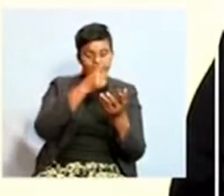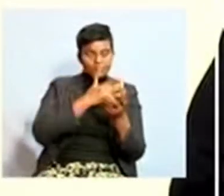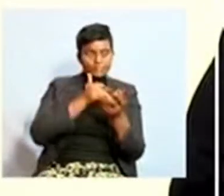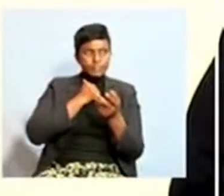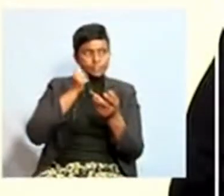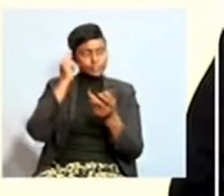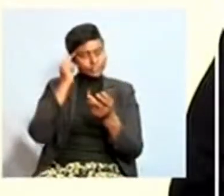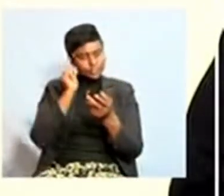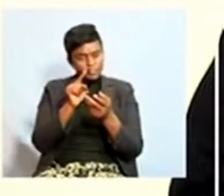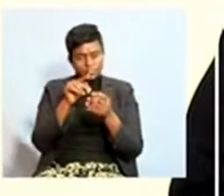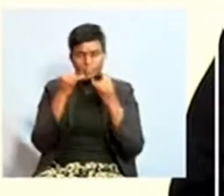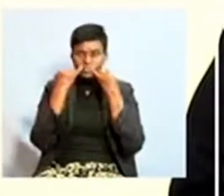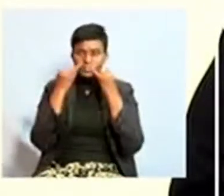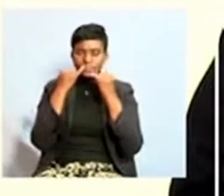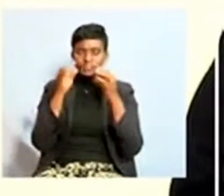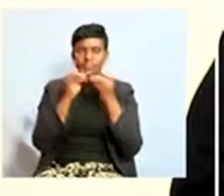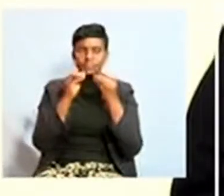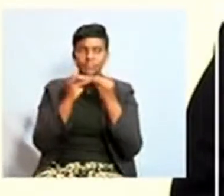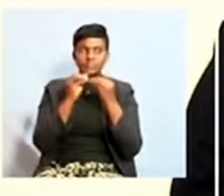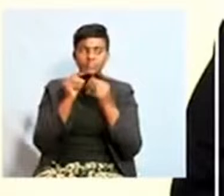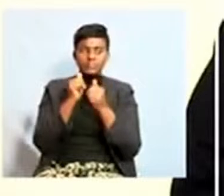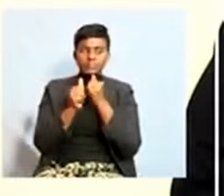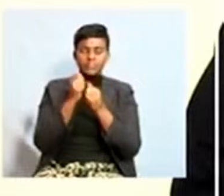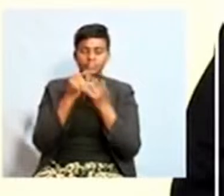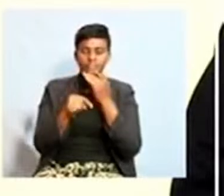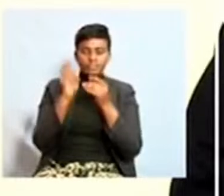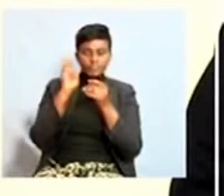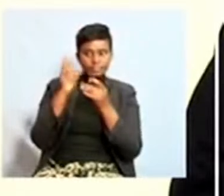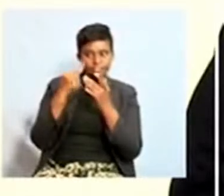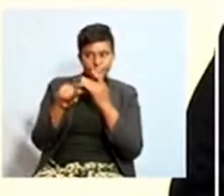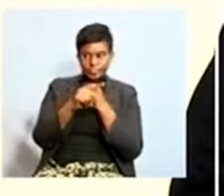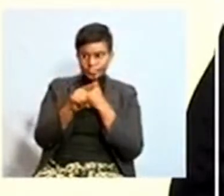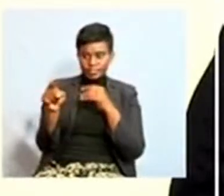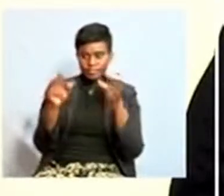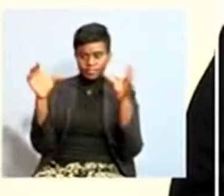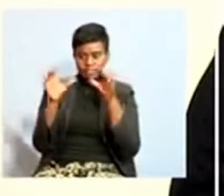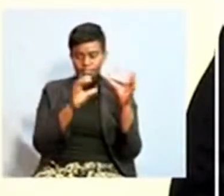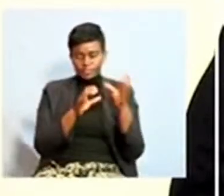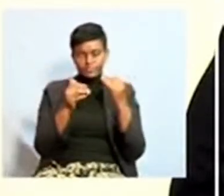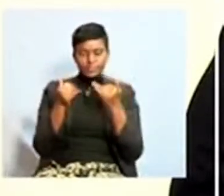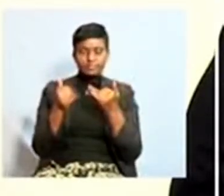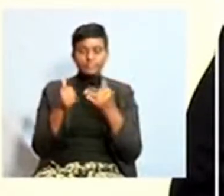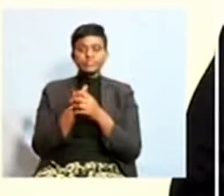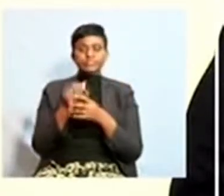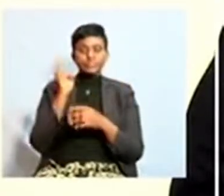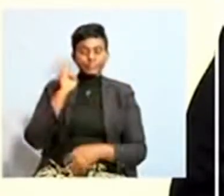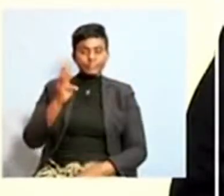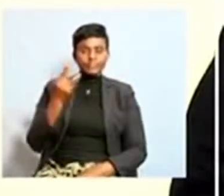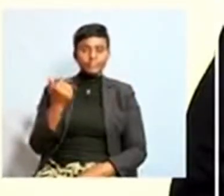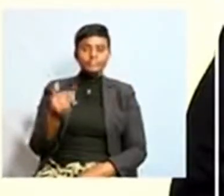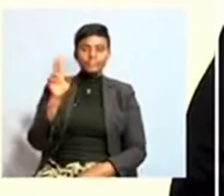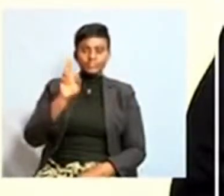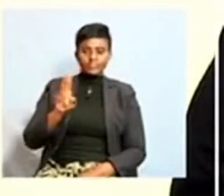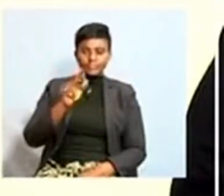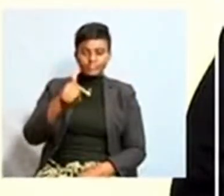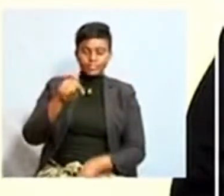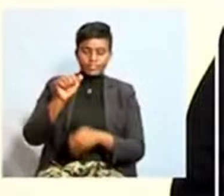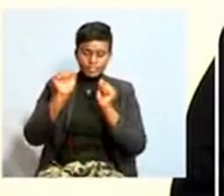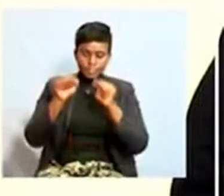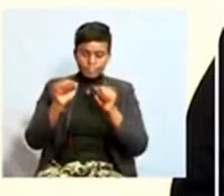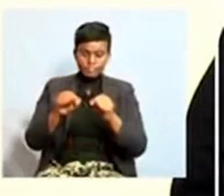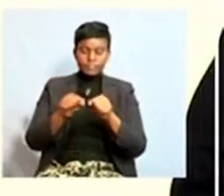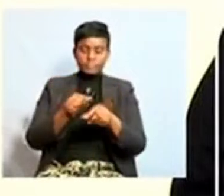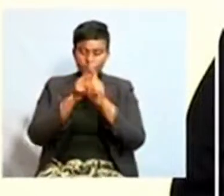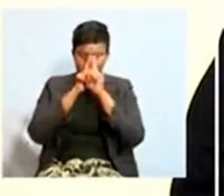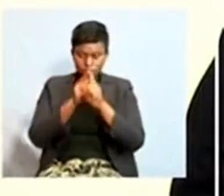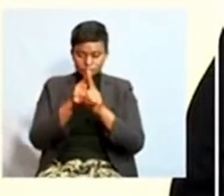is information that the committee will now use to be able to determine as